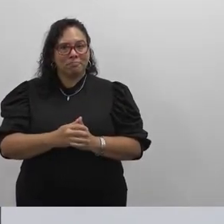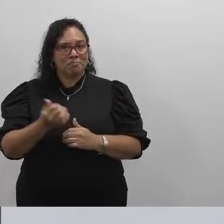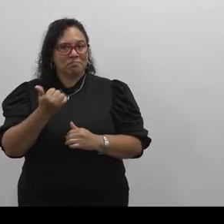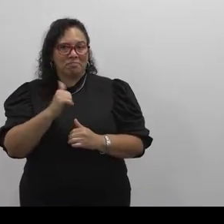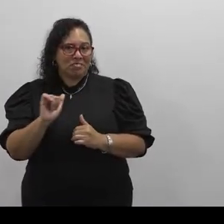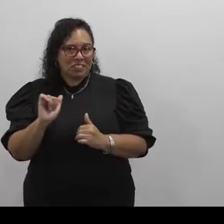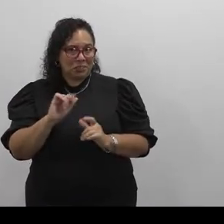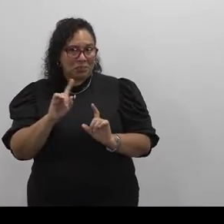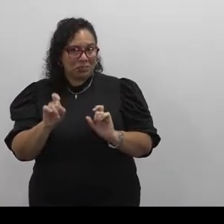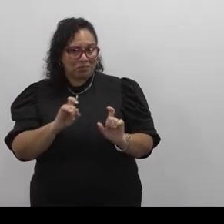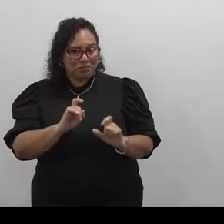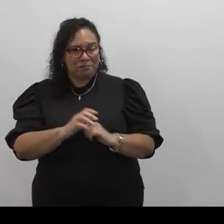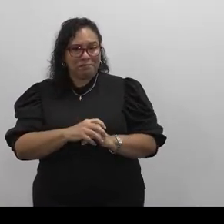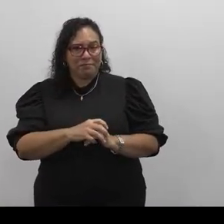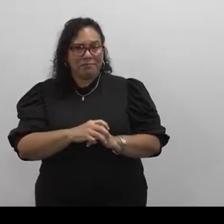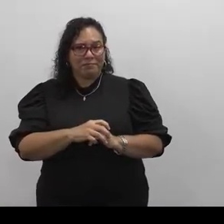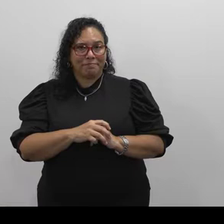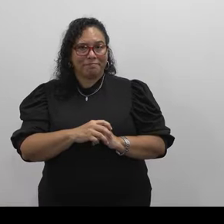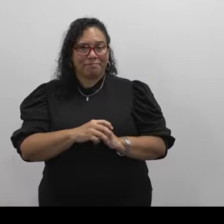items.